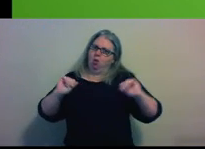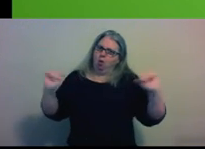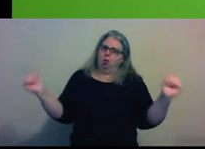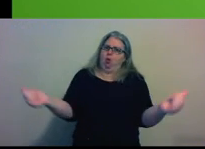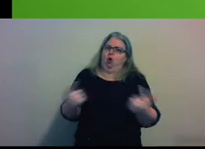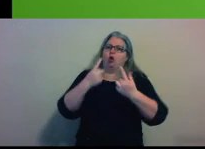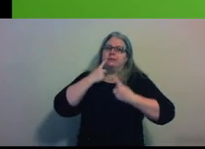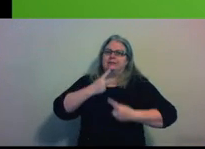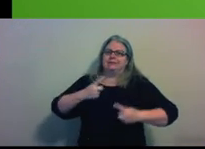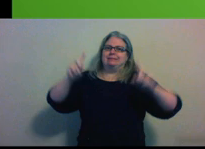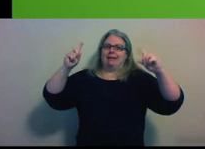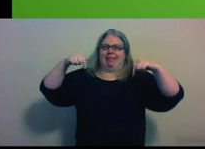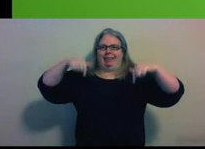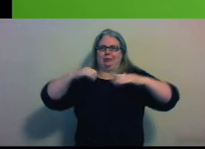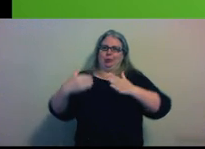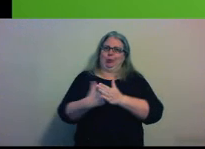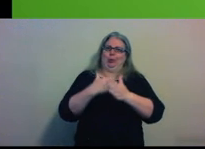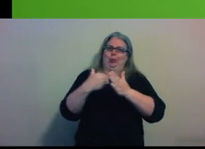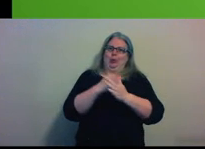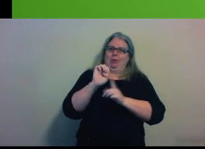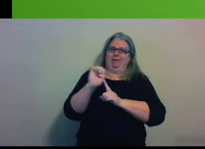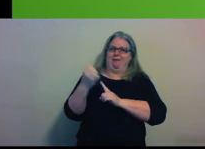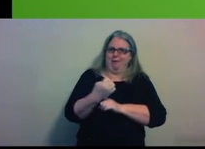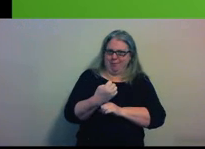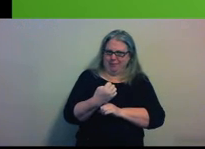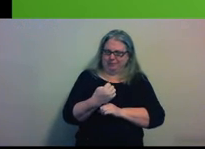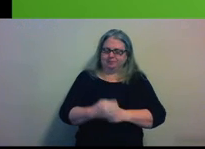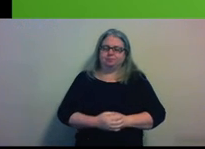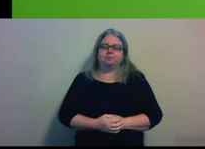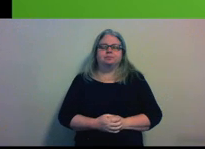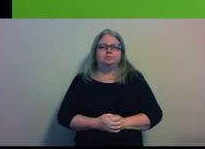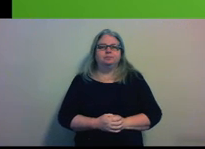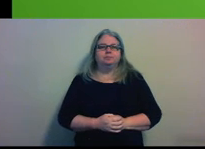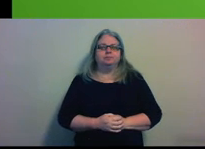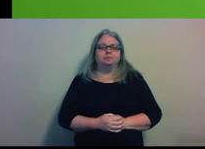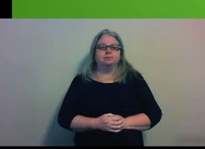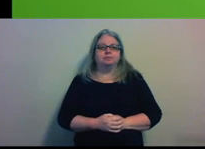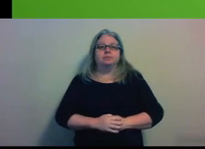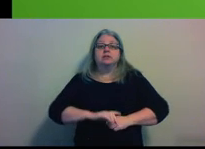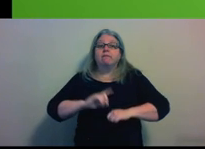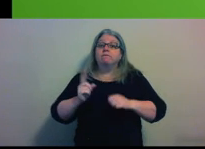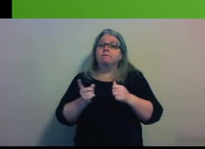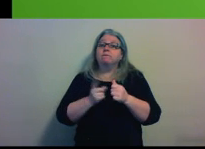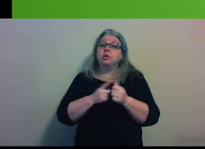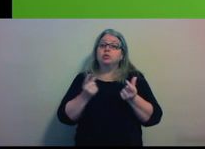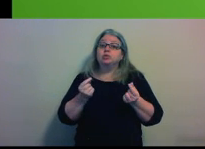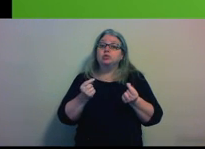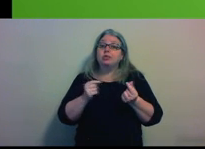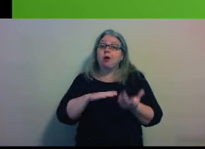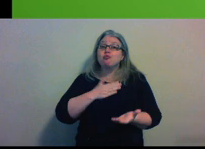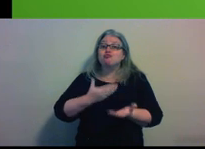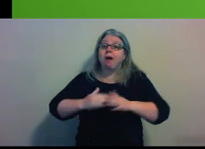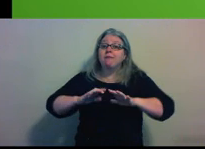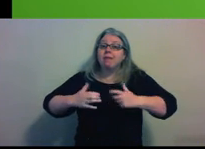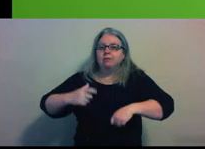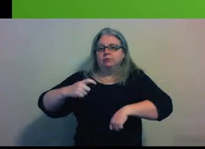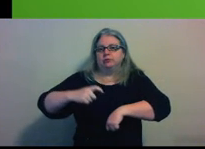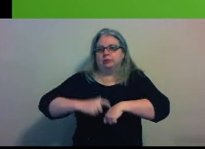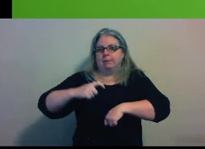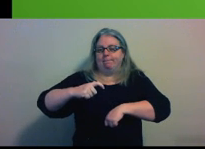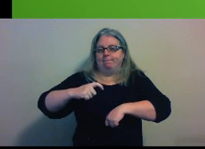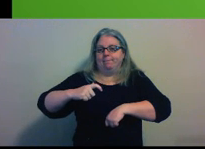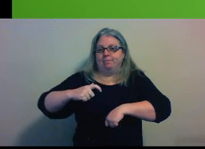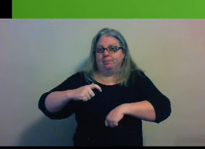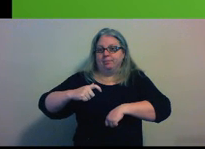be successful in our new digital learning environment. The first thing that we want to remember is to be